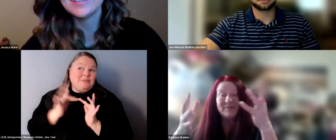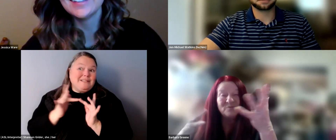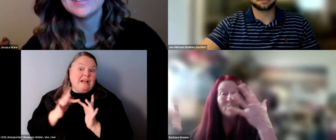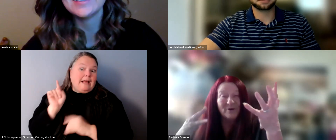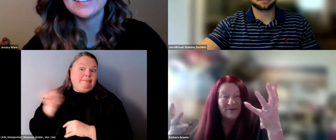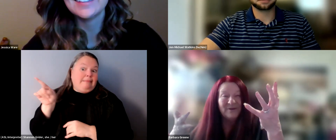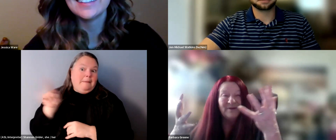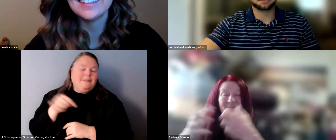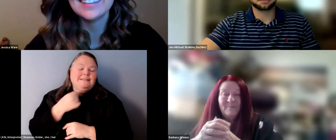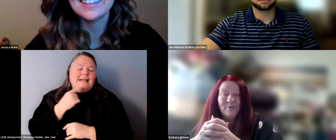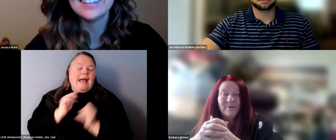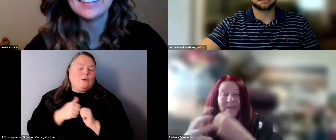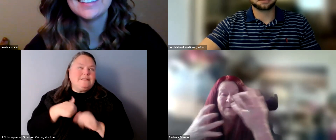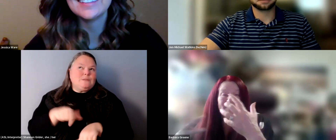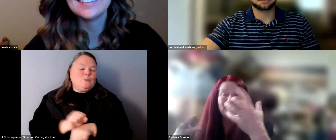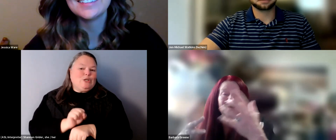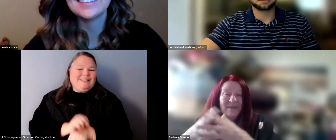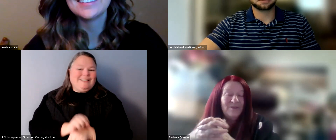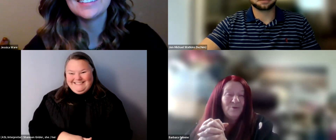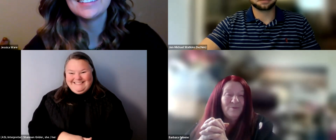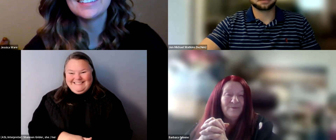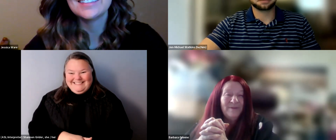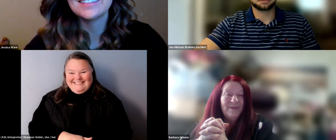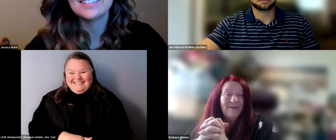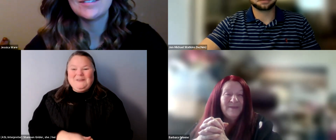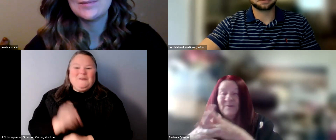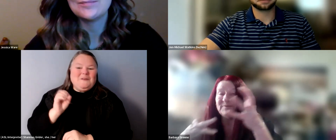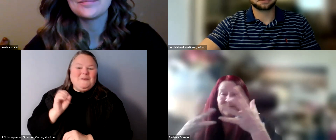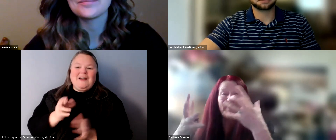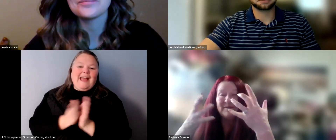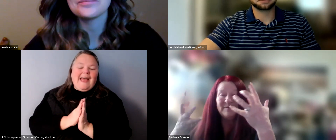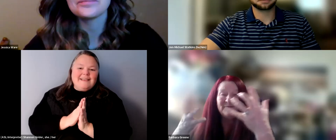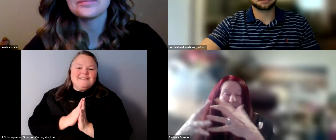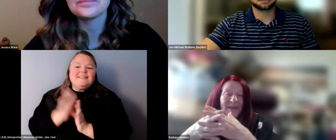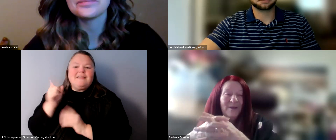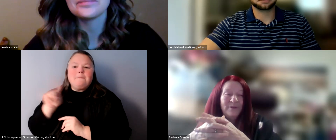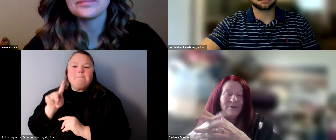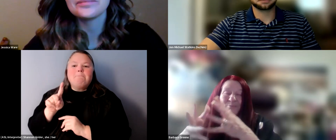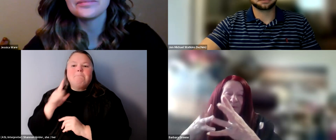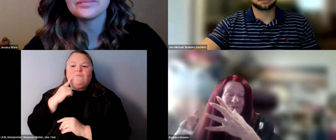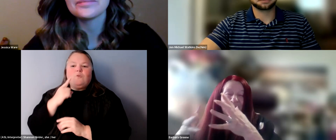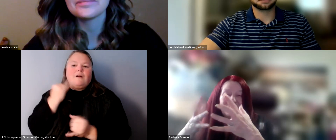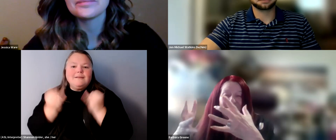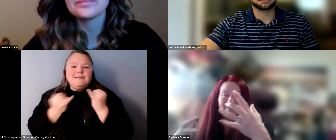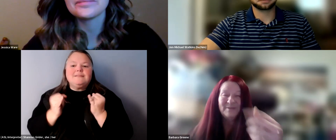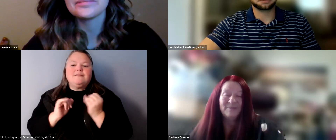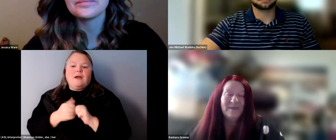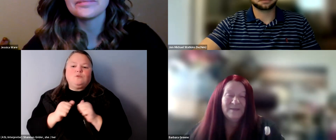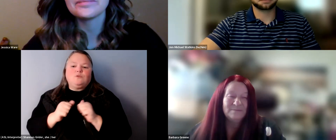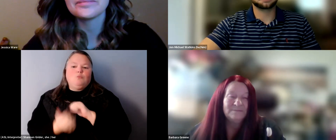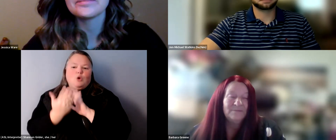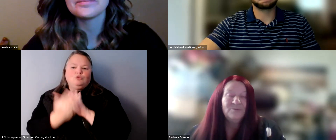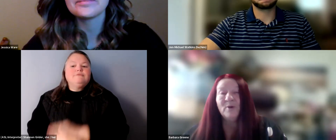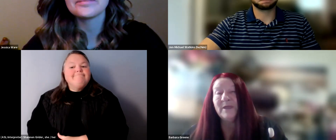say, how did this work for KPFC, and can you give us some ideas about how we could approach something like